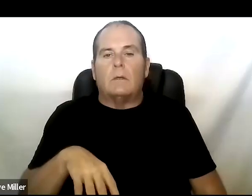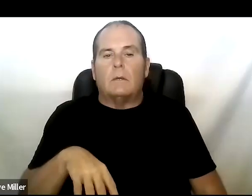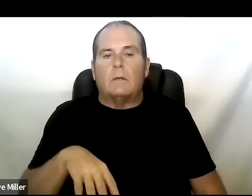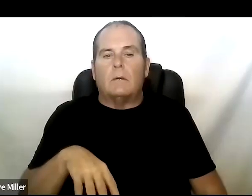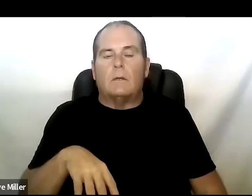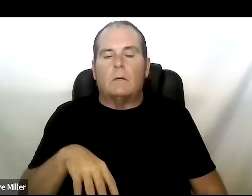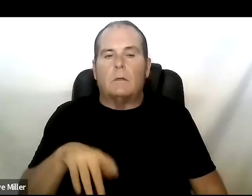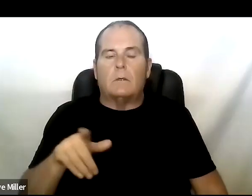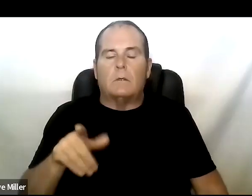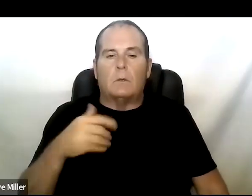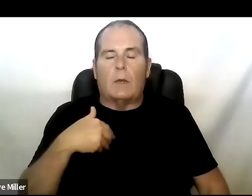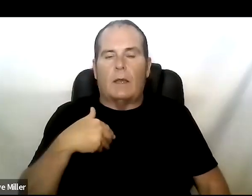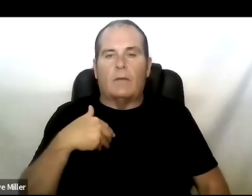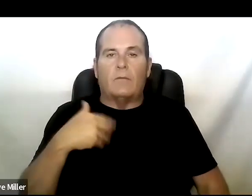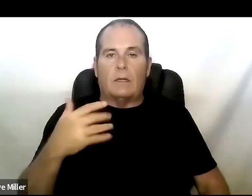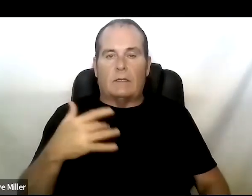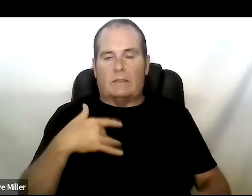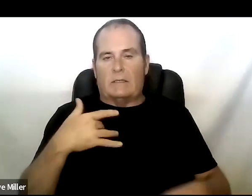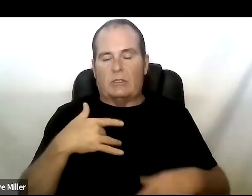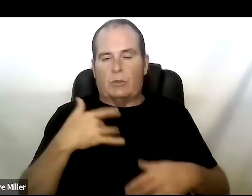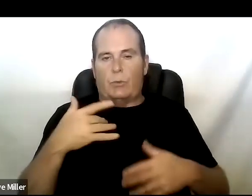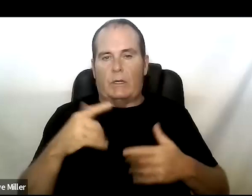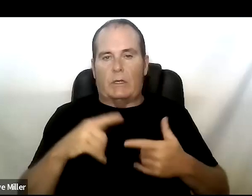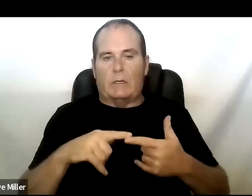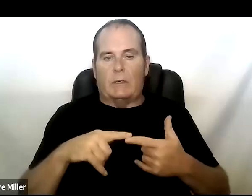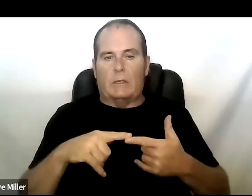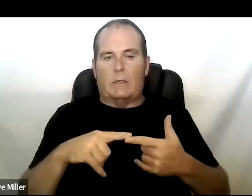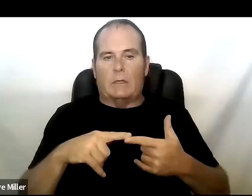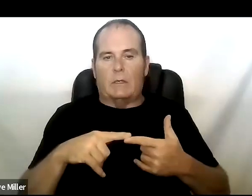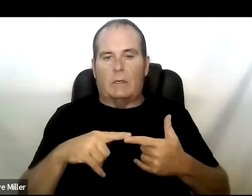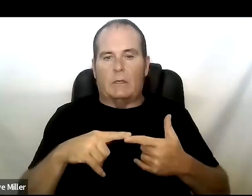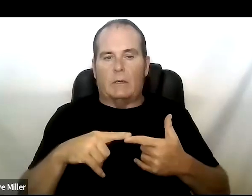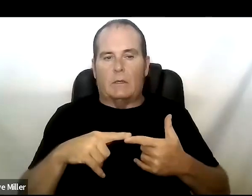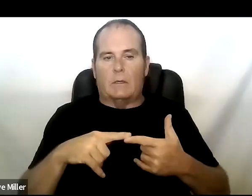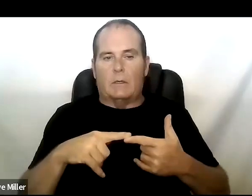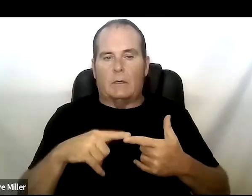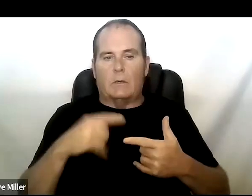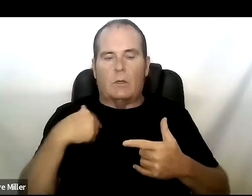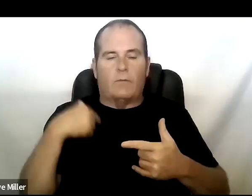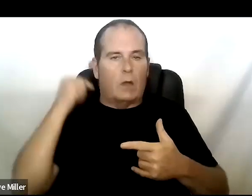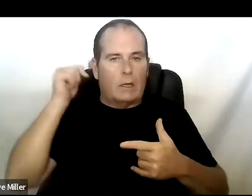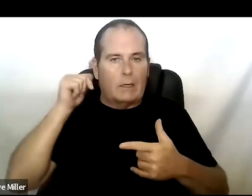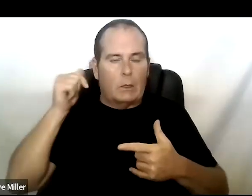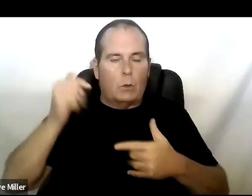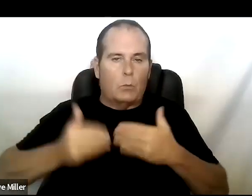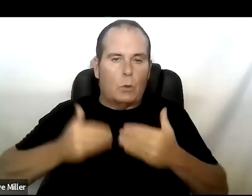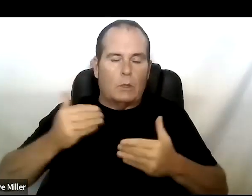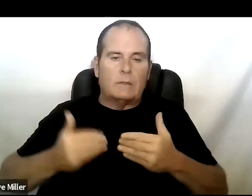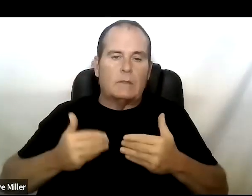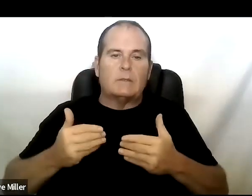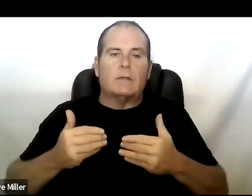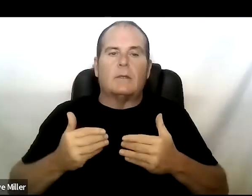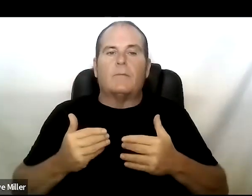You've got sensory, you've got audio processing, needs